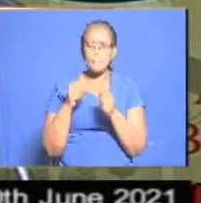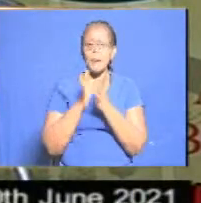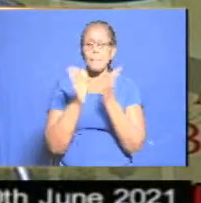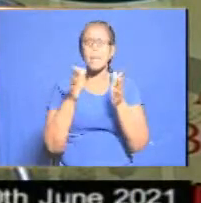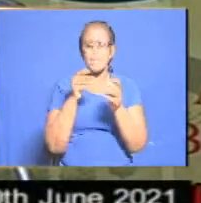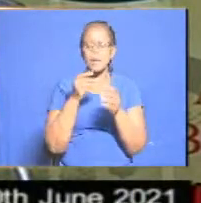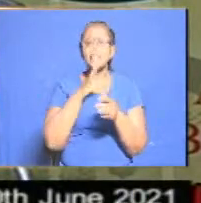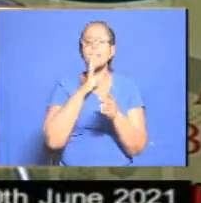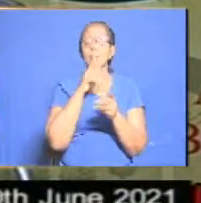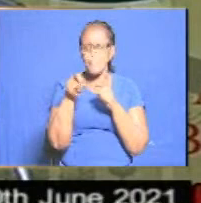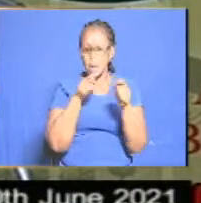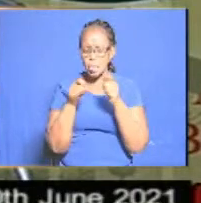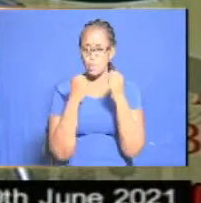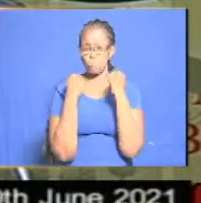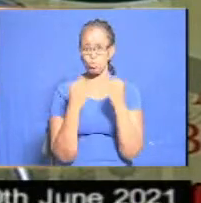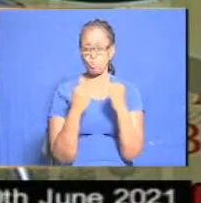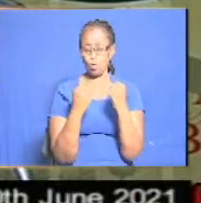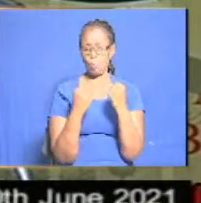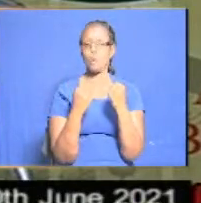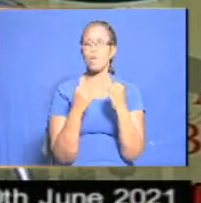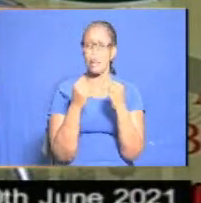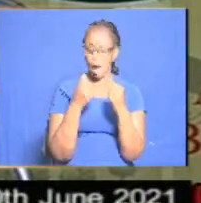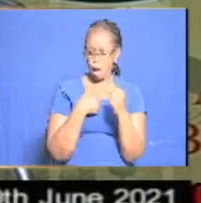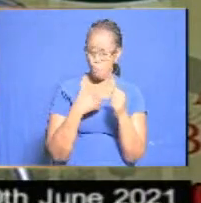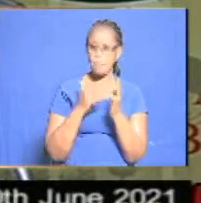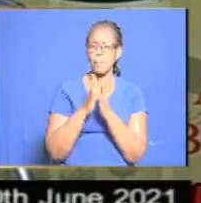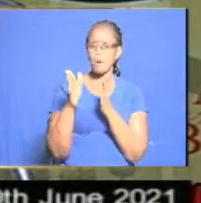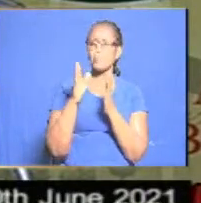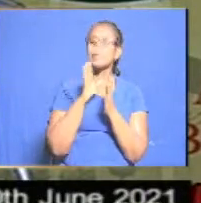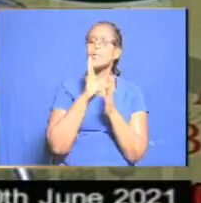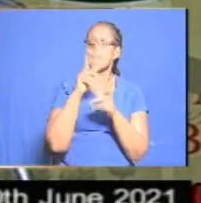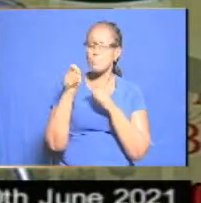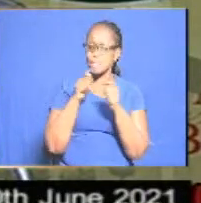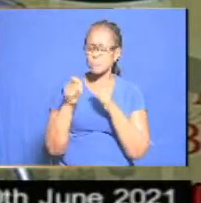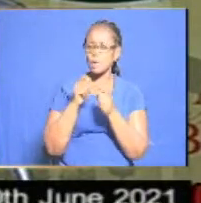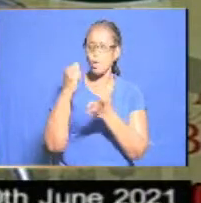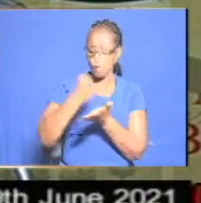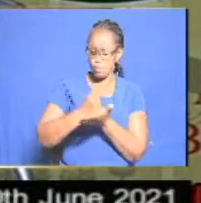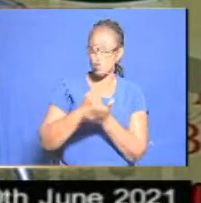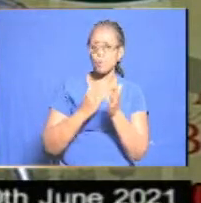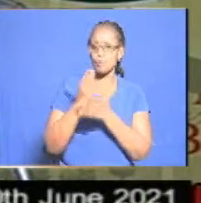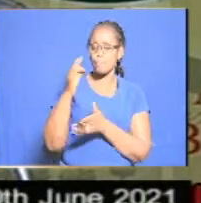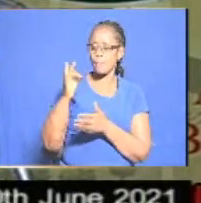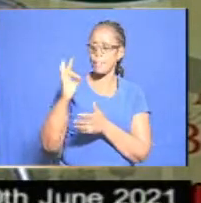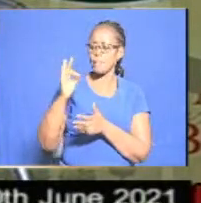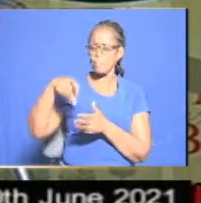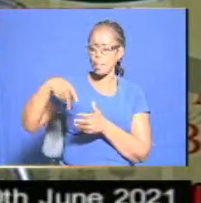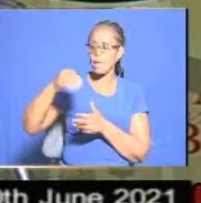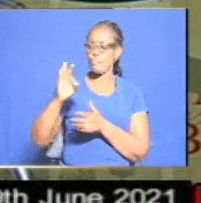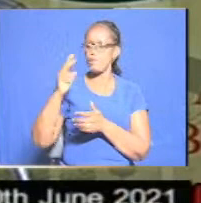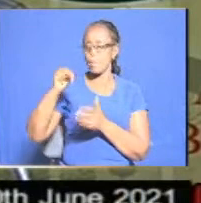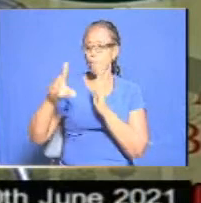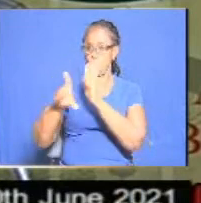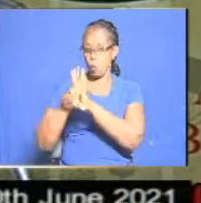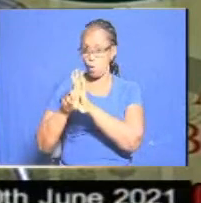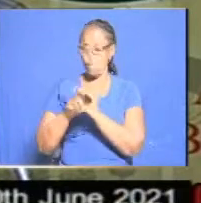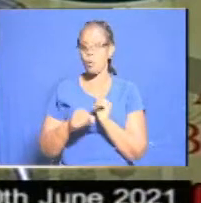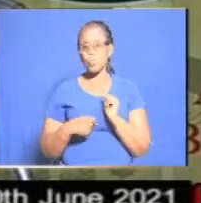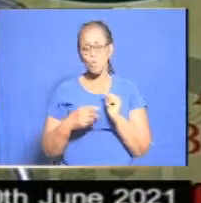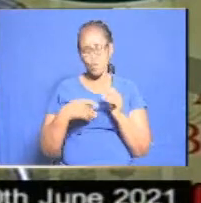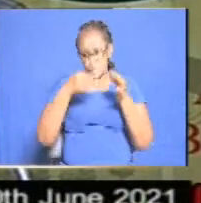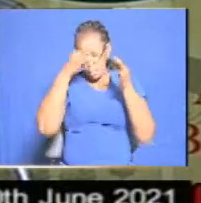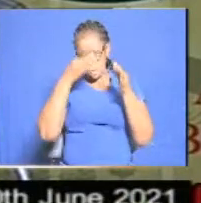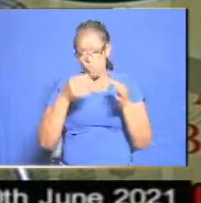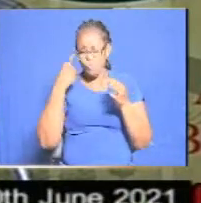aligning the operations of the Public Debt Management Office to the PFM Act. In this respect, decisions of the day-to-day